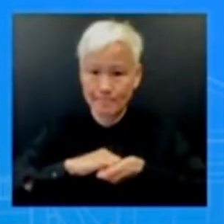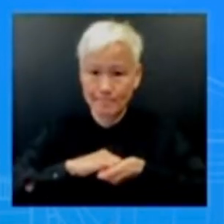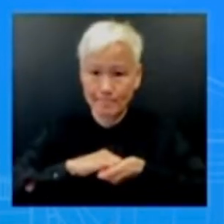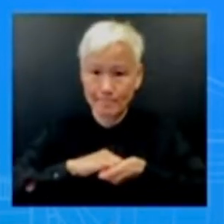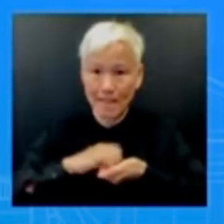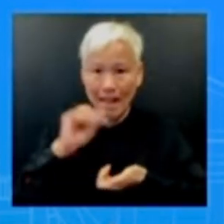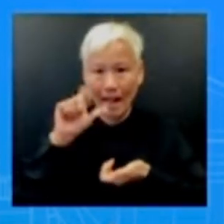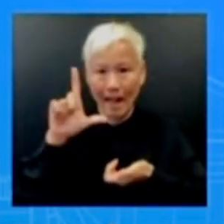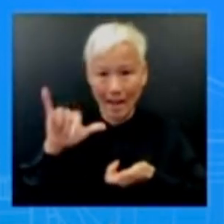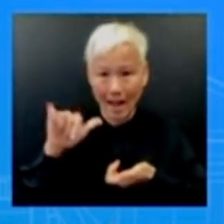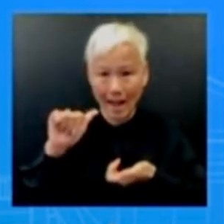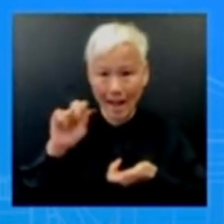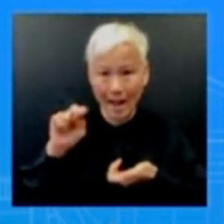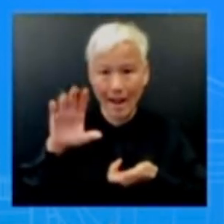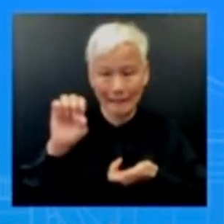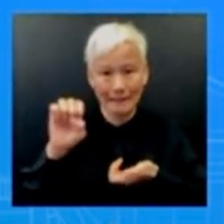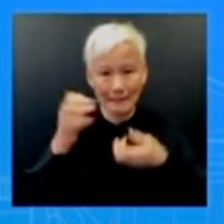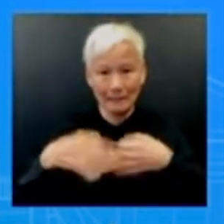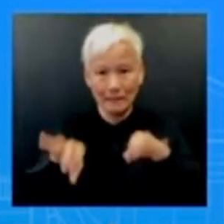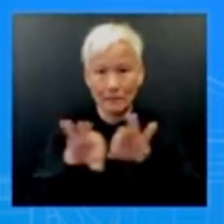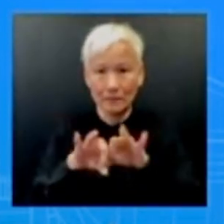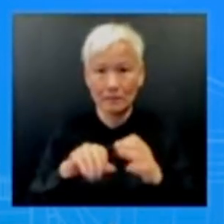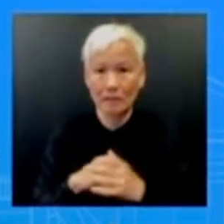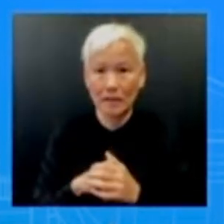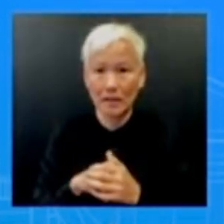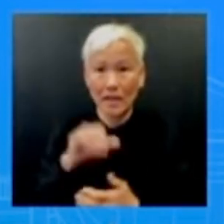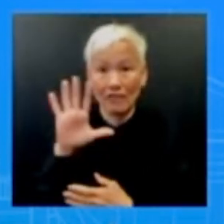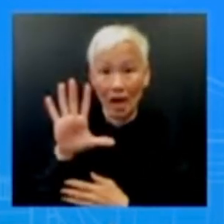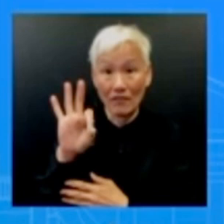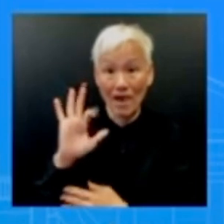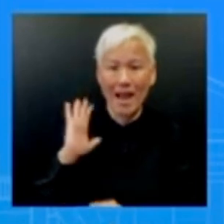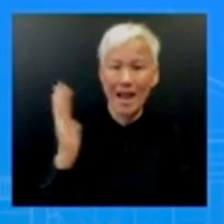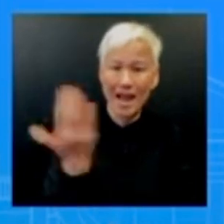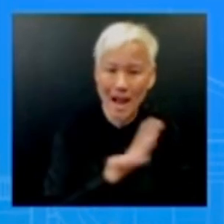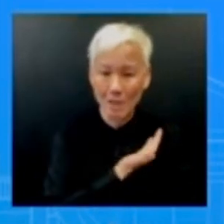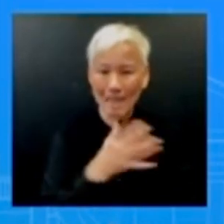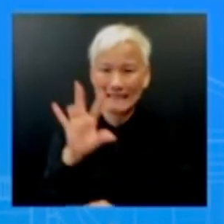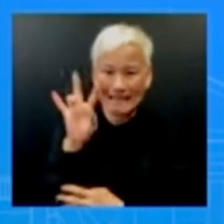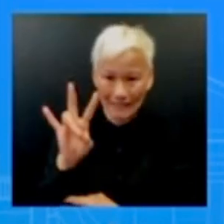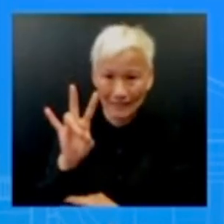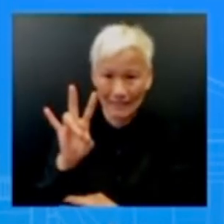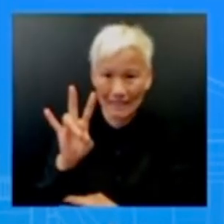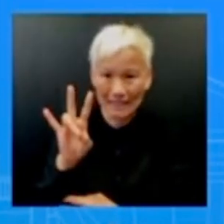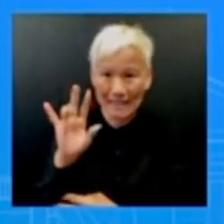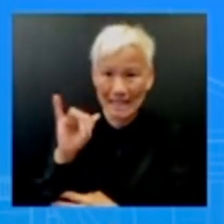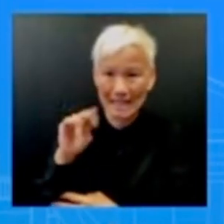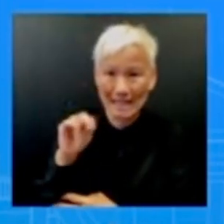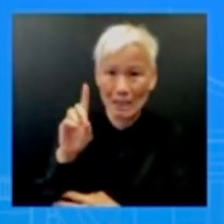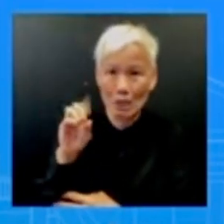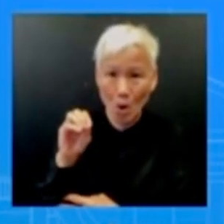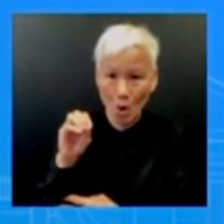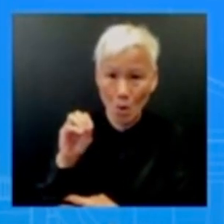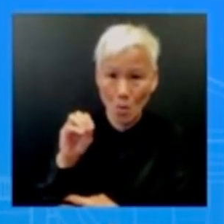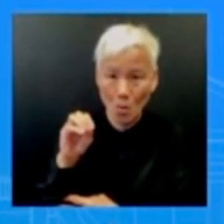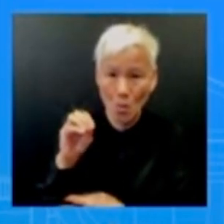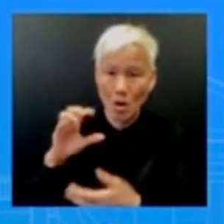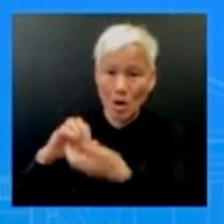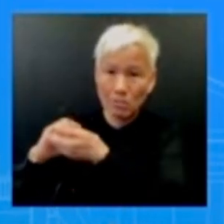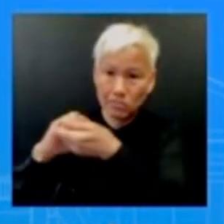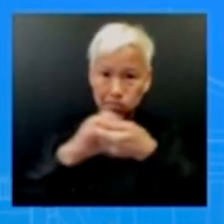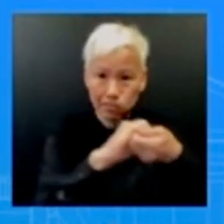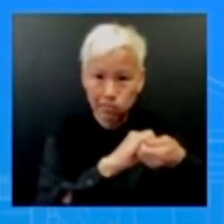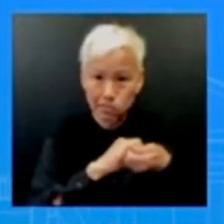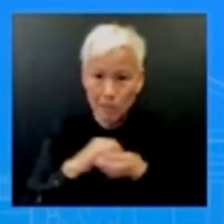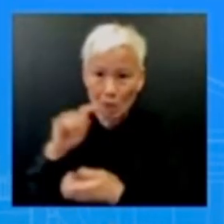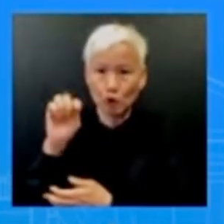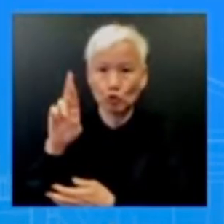treaty alliances are in the Indo-Pacific, and President Biden has prioritized each and every one of them. Specific to these two leaders, though, do you